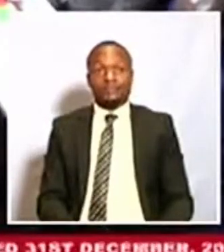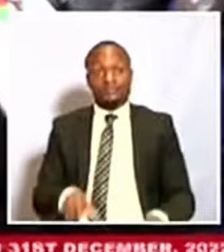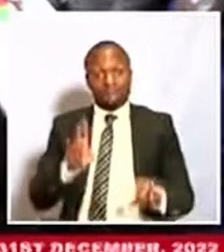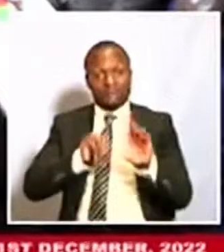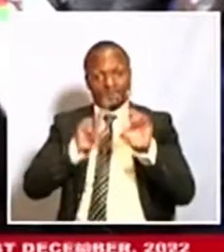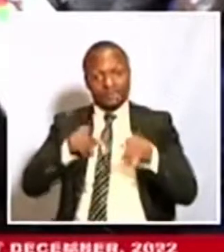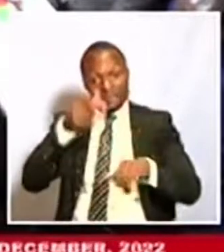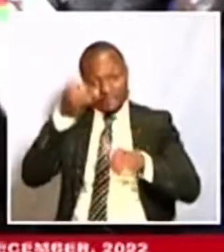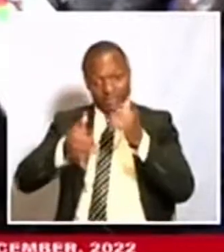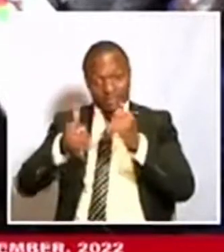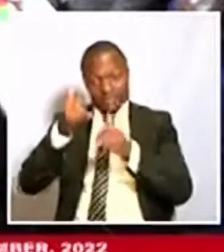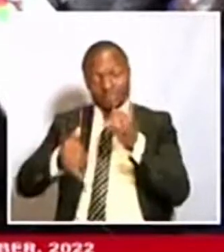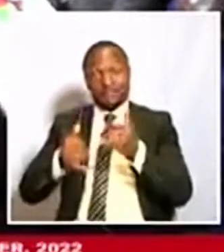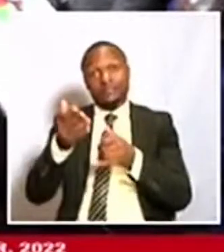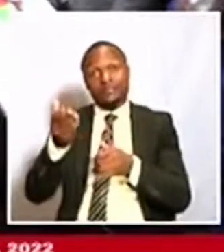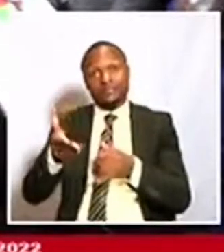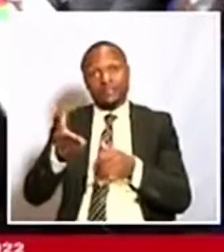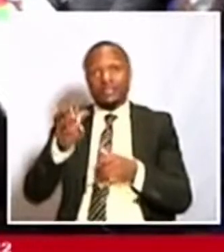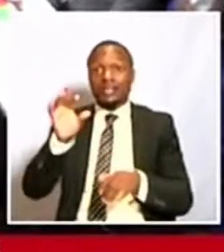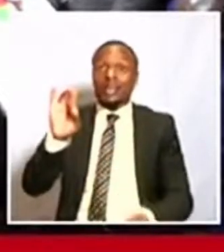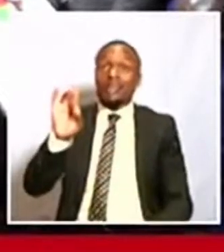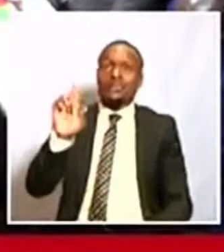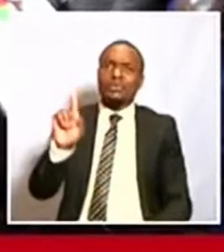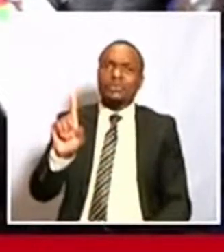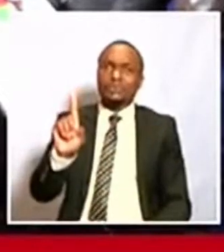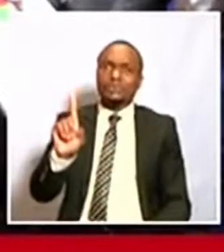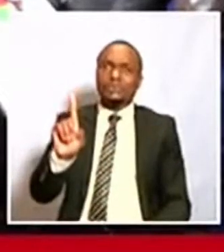last one. Just yes, sir. No problem. 81